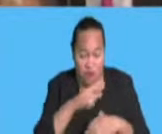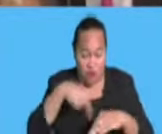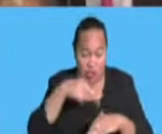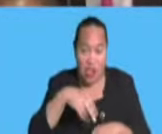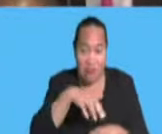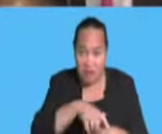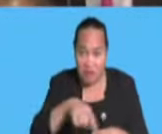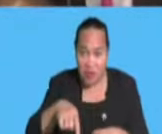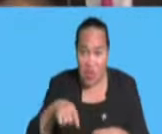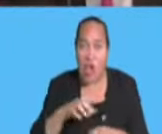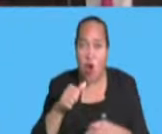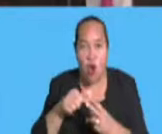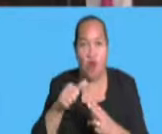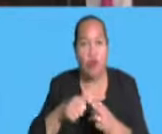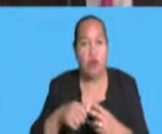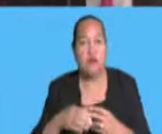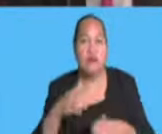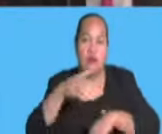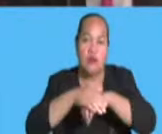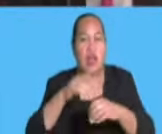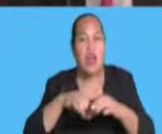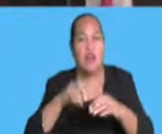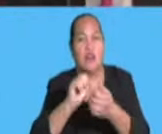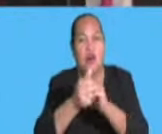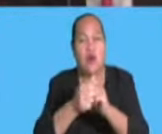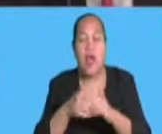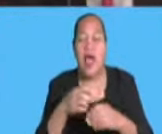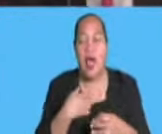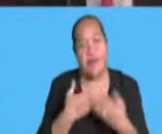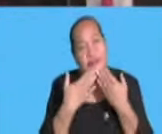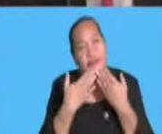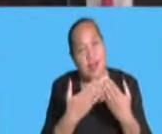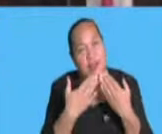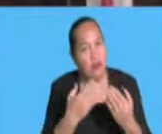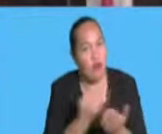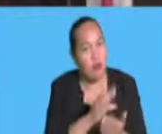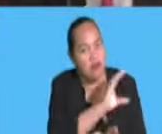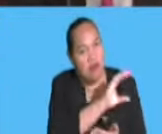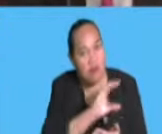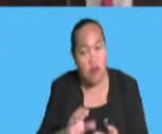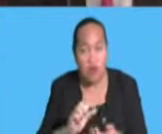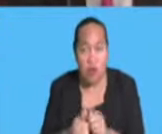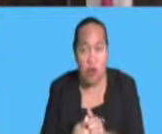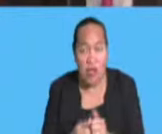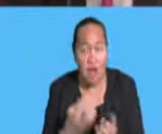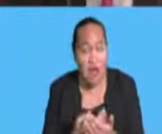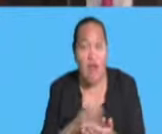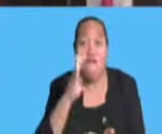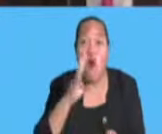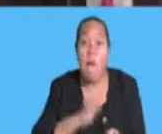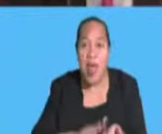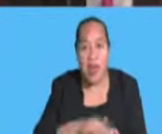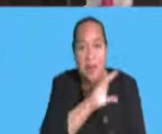and global sporting stage, I welcome the allocation made for sports. This includes funding of over 4 million for the